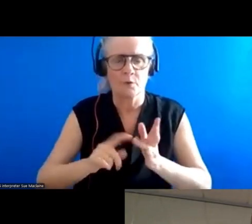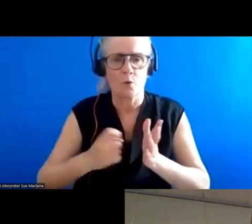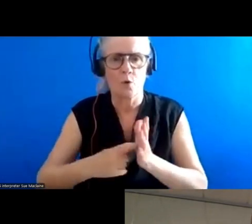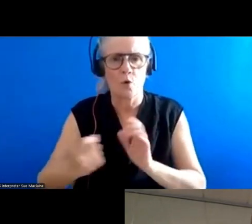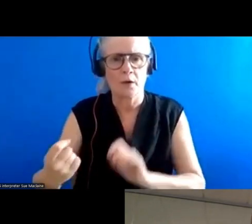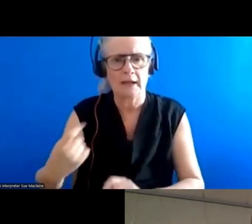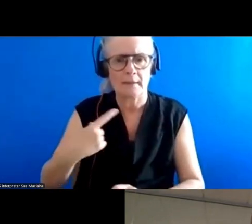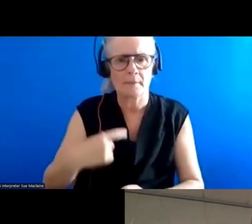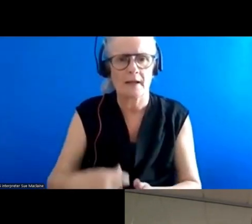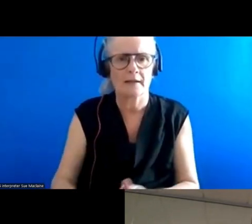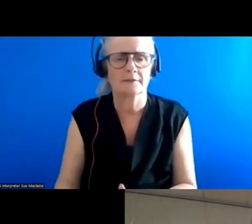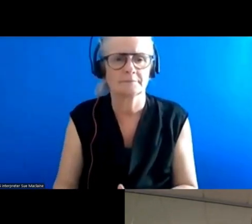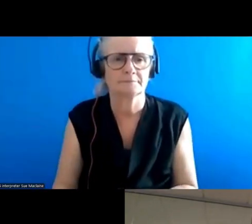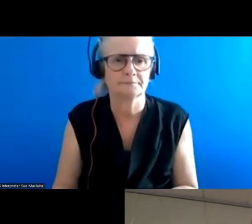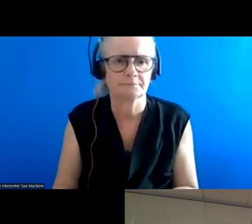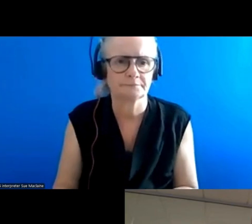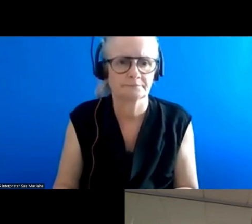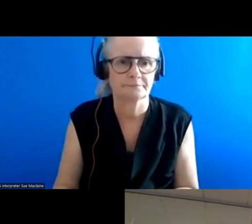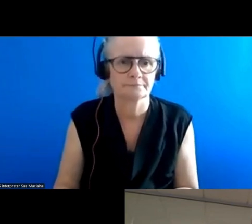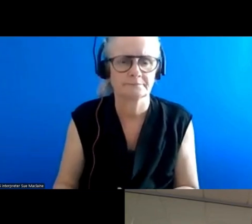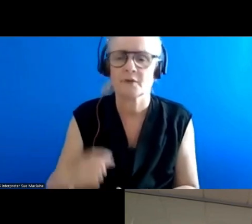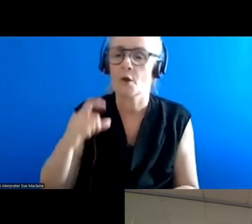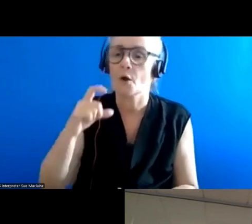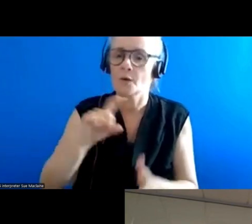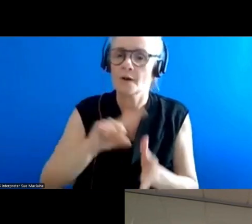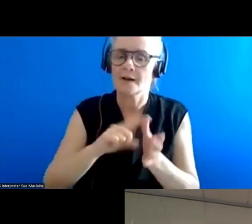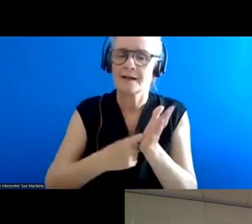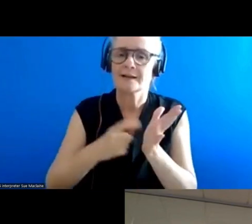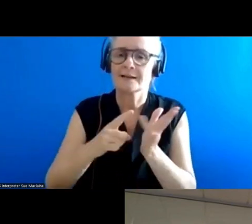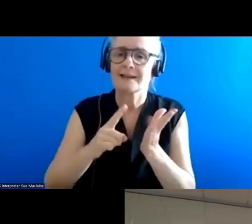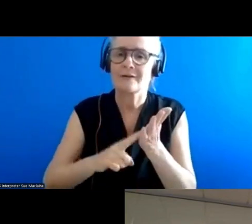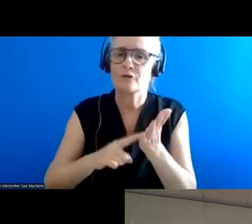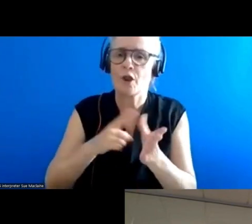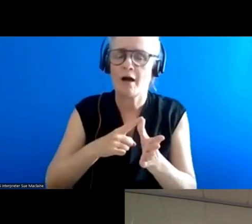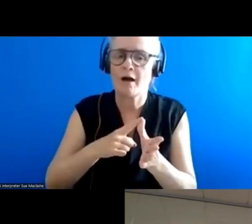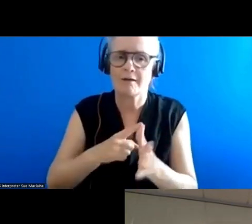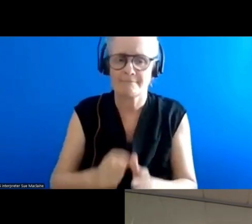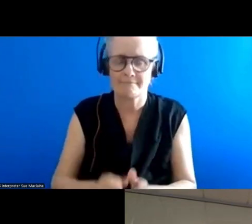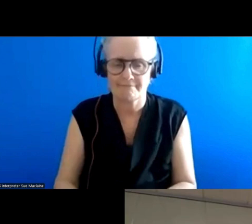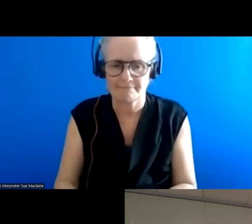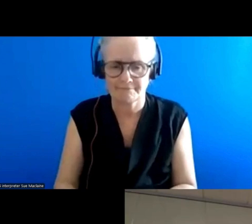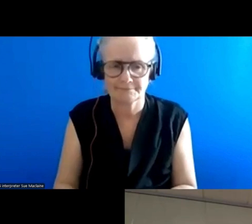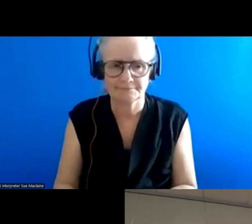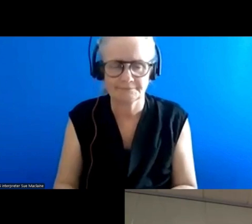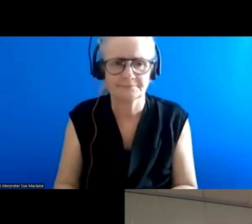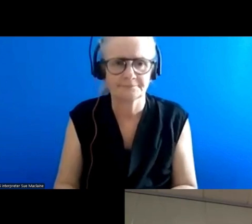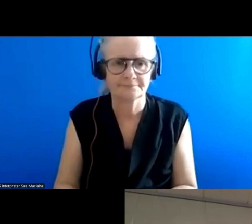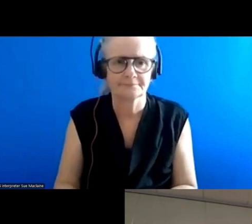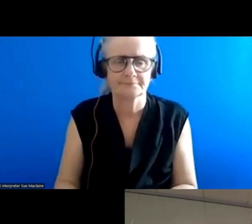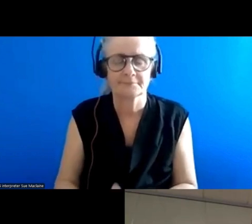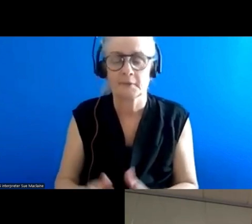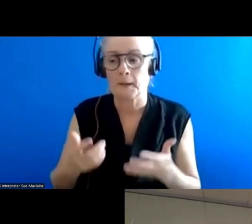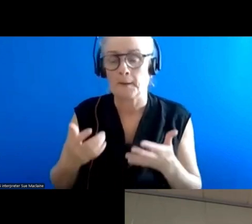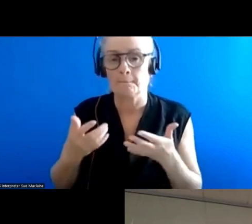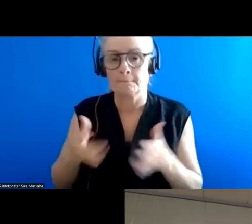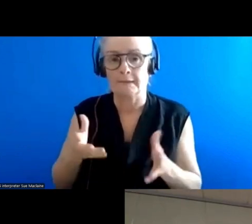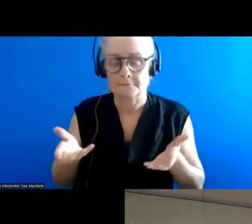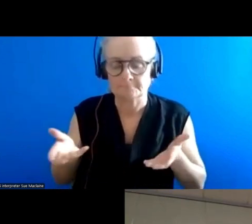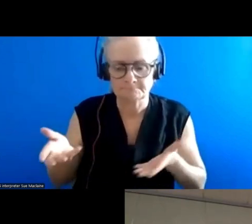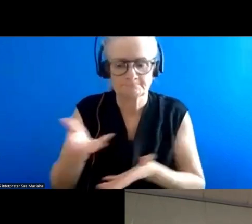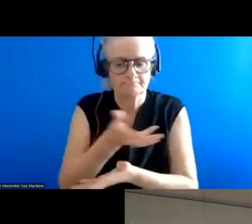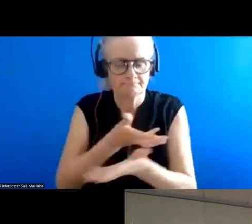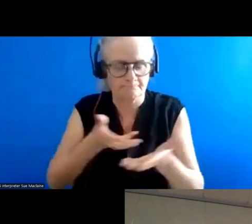I mention another one? It's me, Carola, again, but the one thing that we also mentioned on is